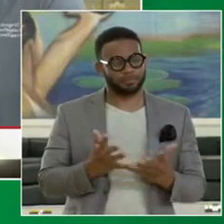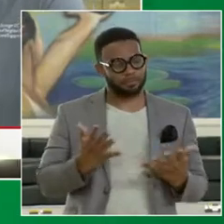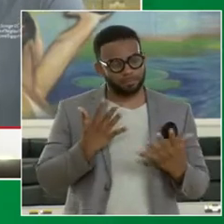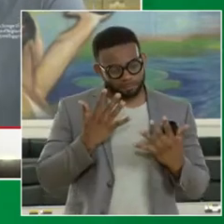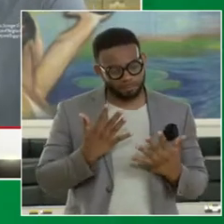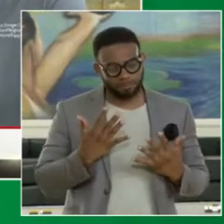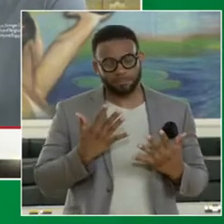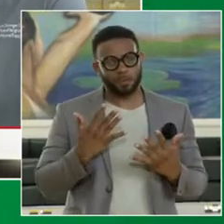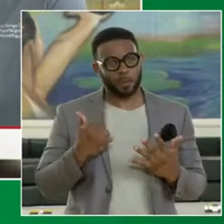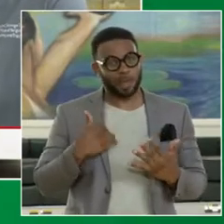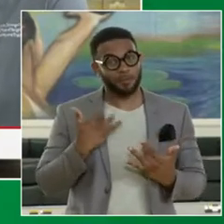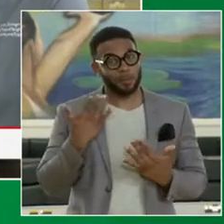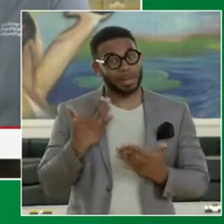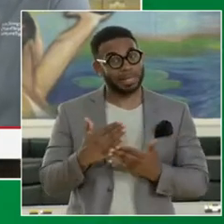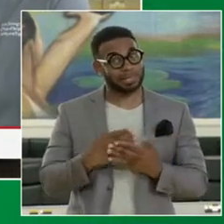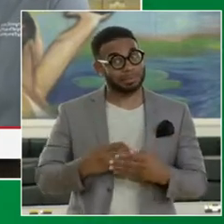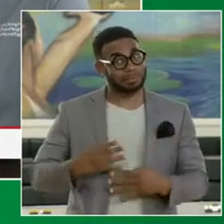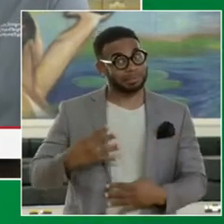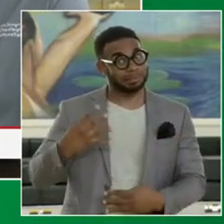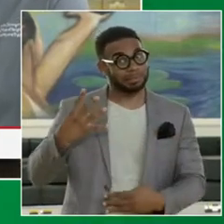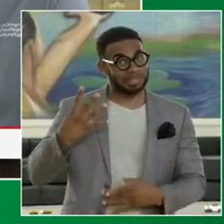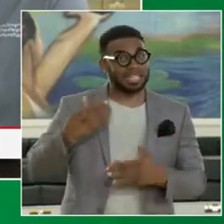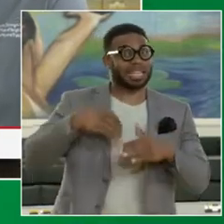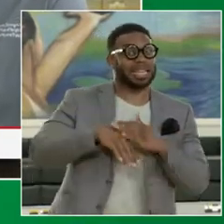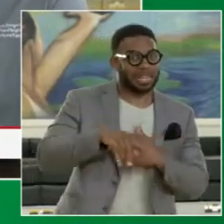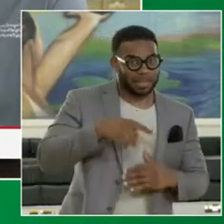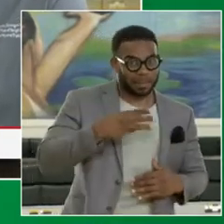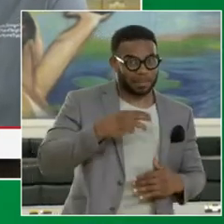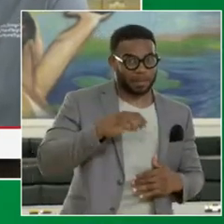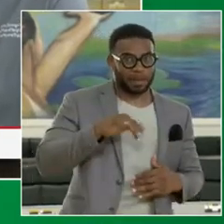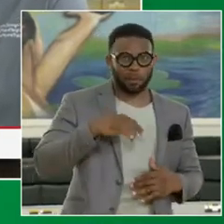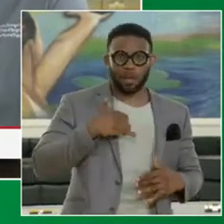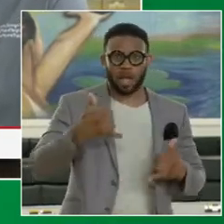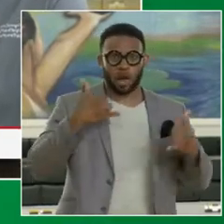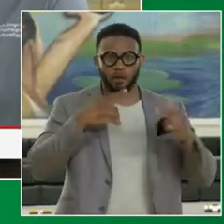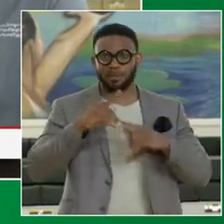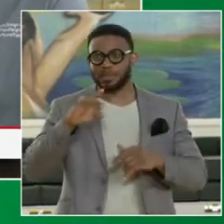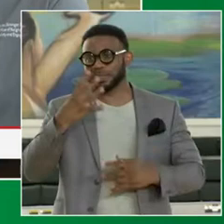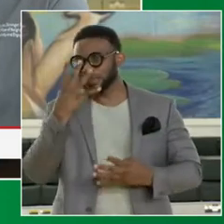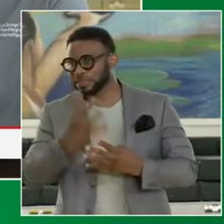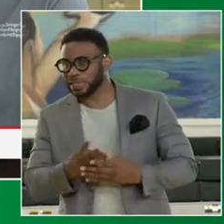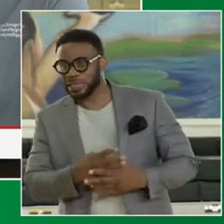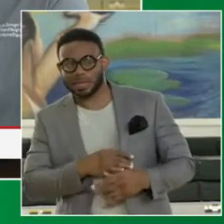Unfortunately, we have a waiting list to get in Pathways, and we get calls from D.C. jail